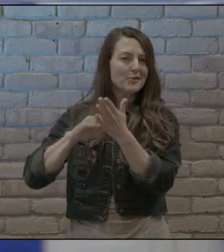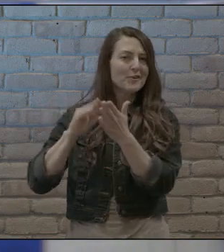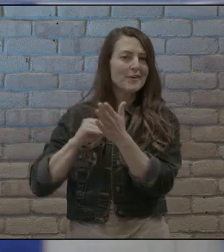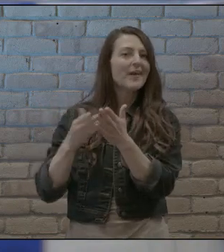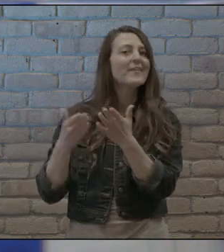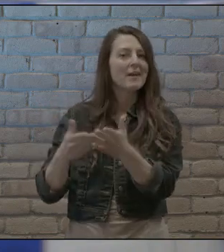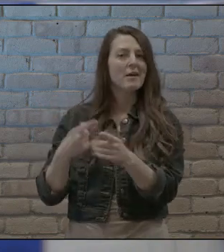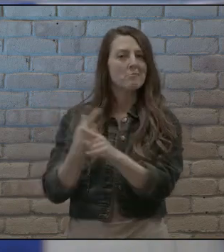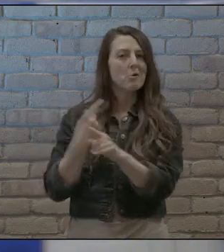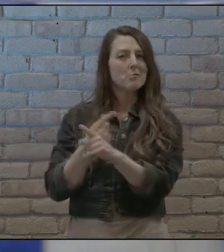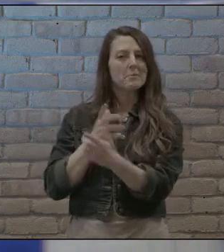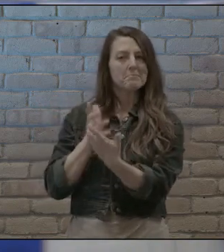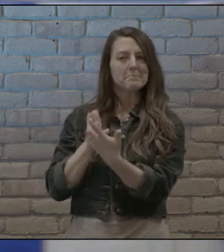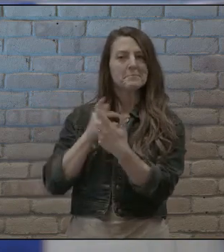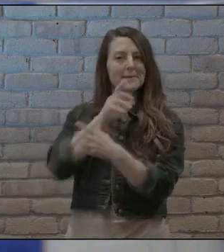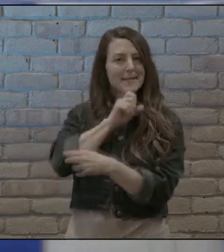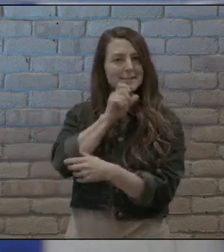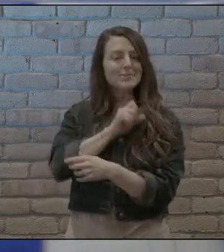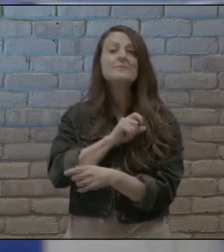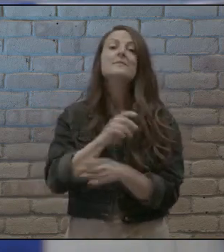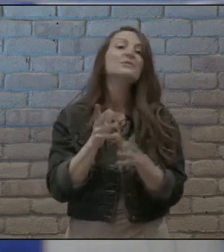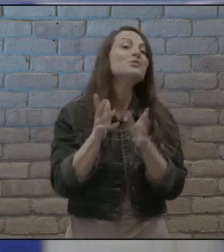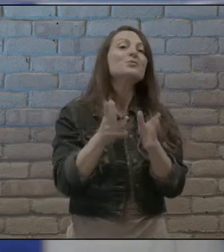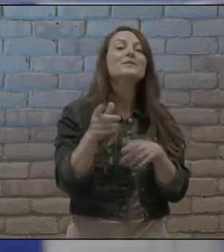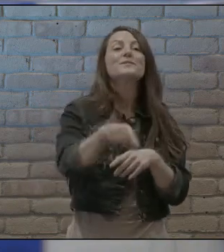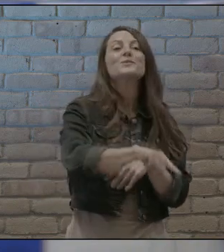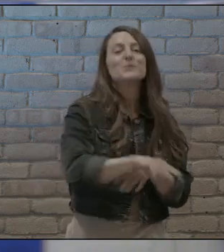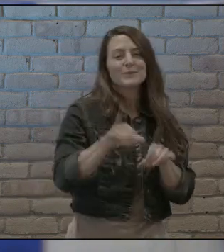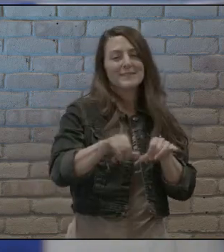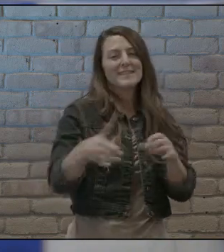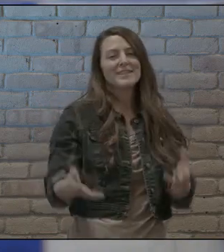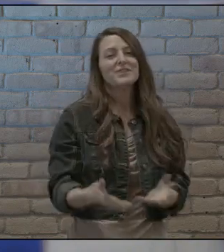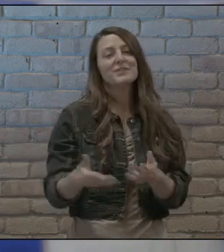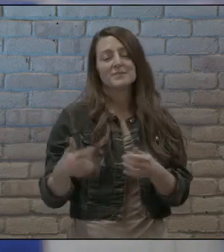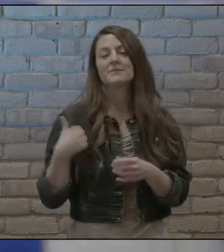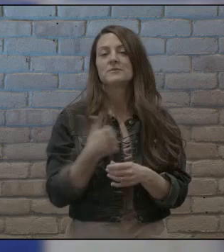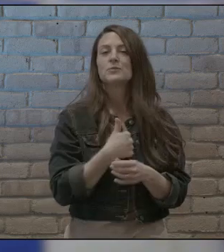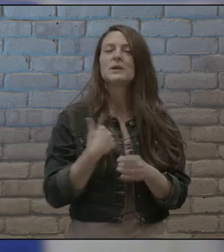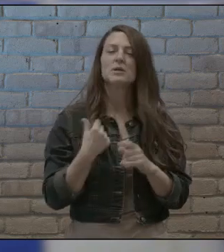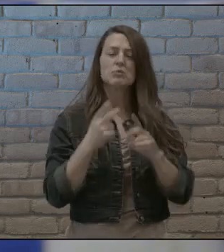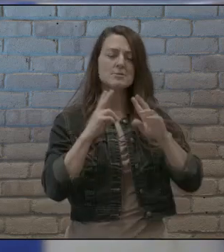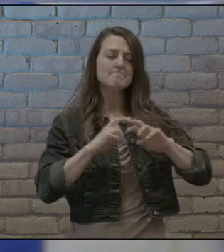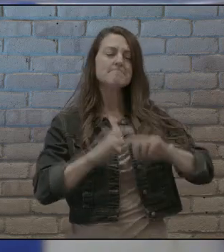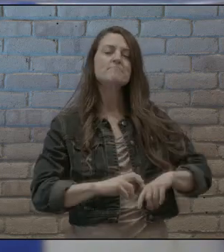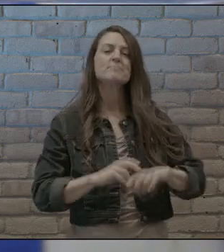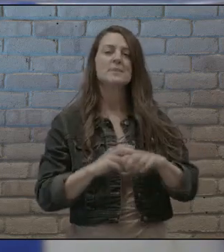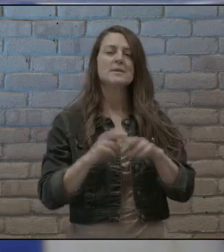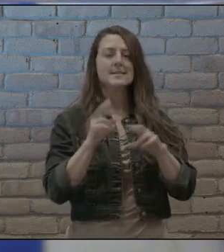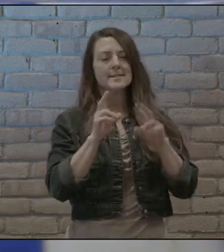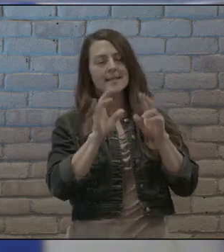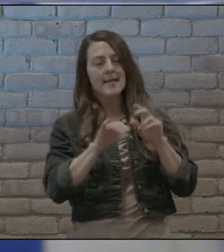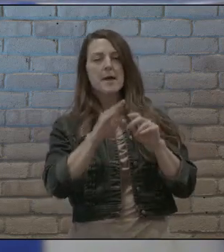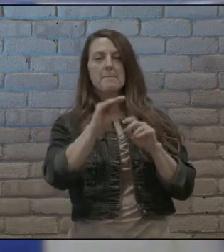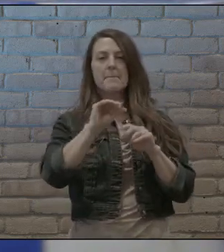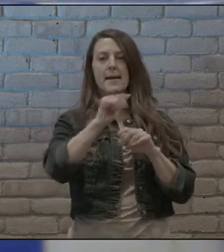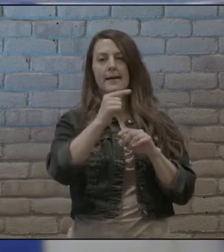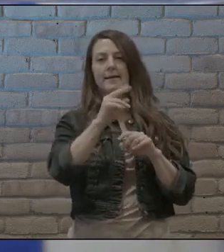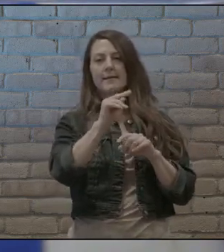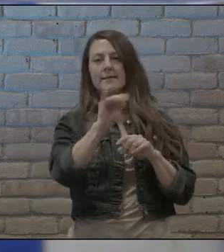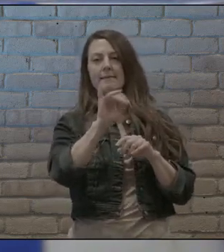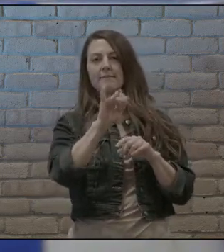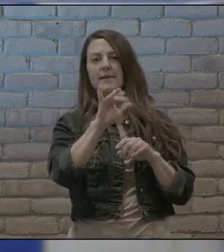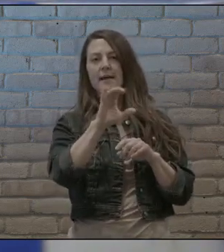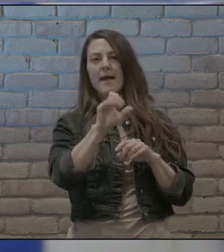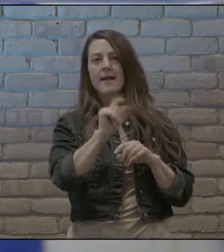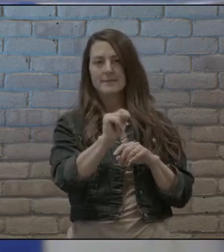that is appropriate for you. And the rest of you, you're going to stay here again as we spend some time looking at the Magnificat. You can find